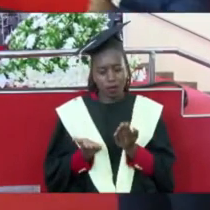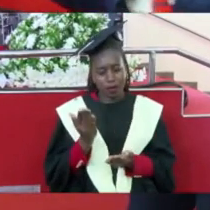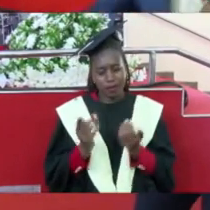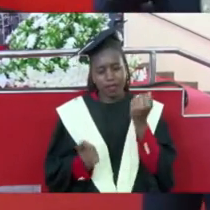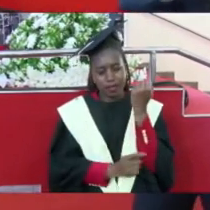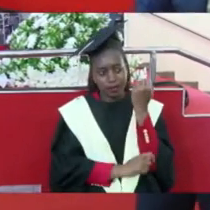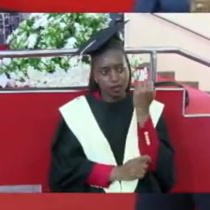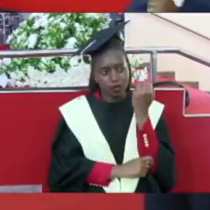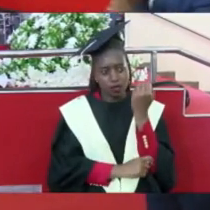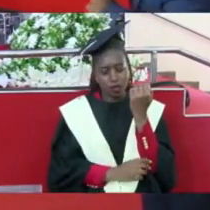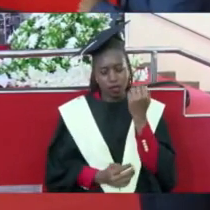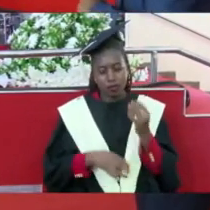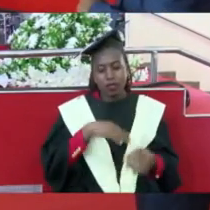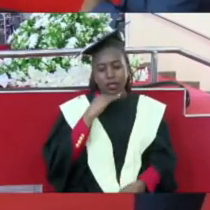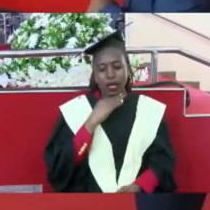fire.